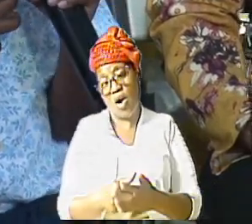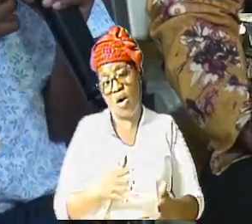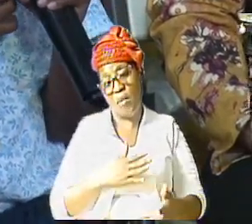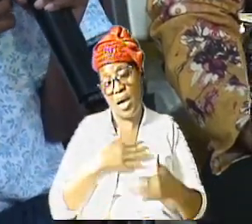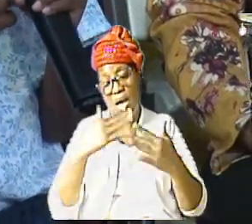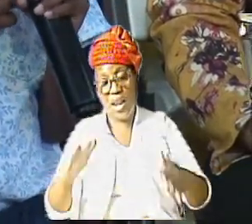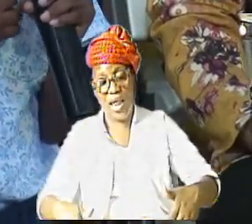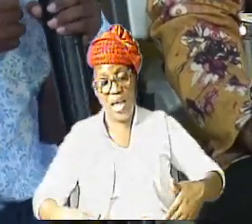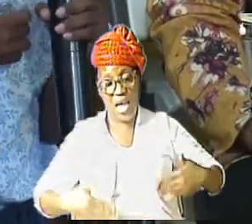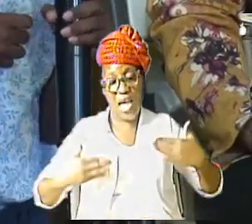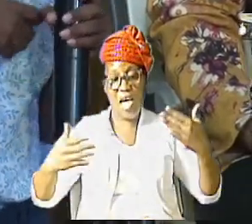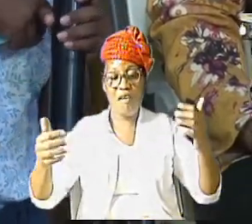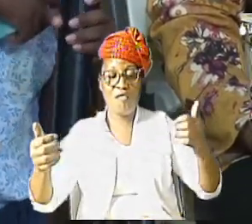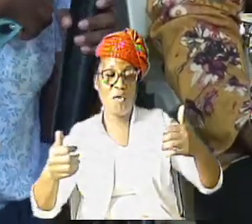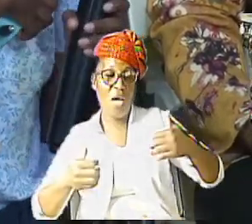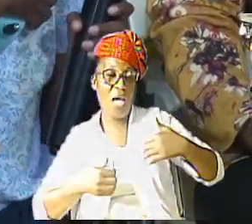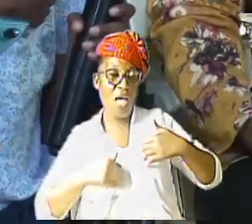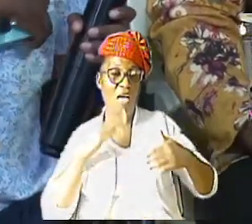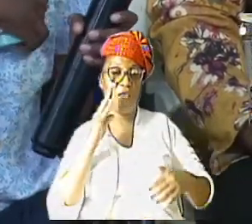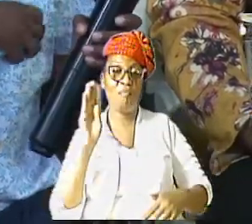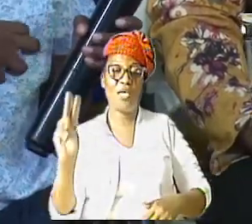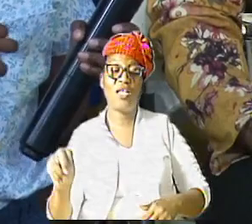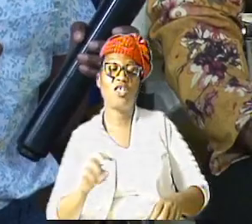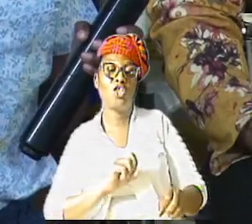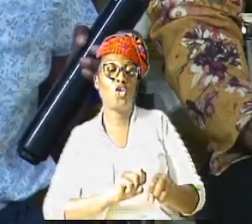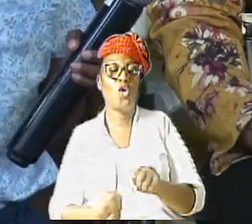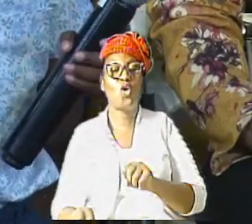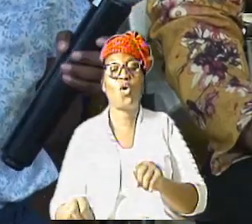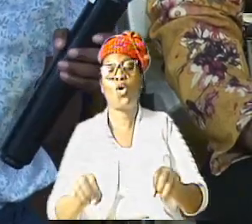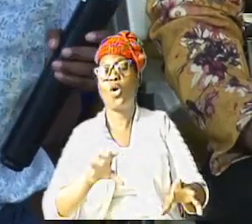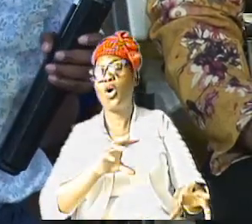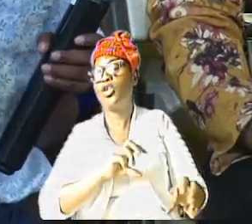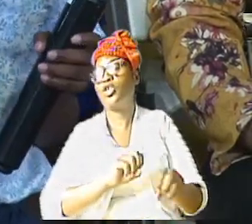And all my life you have been so.